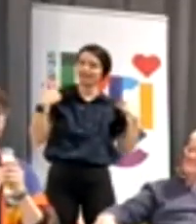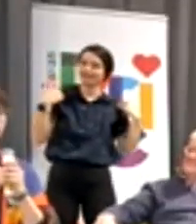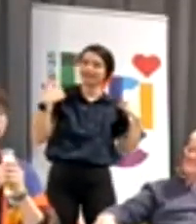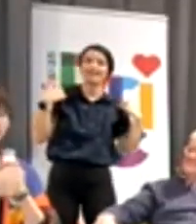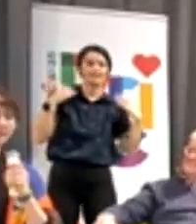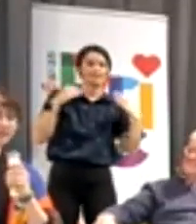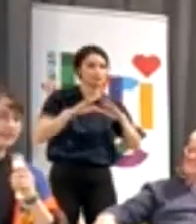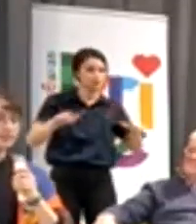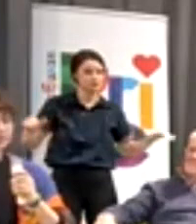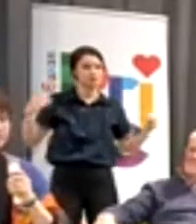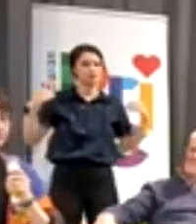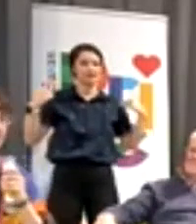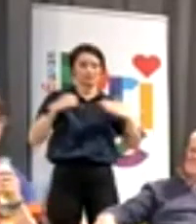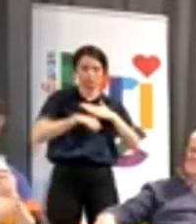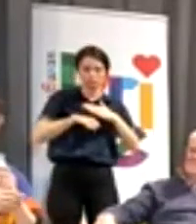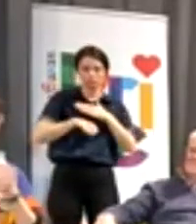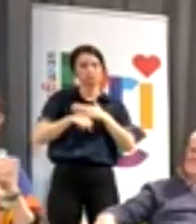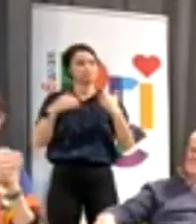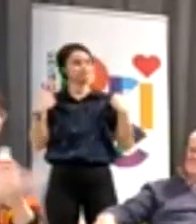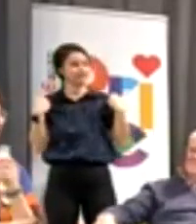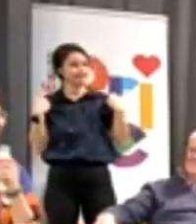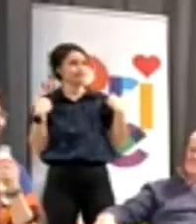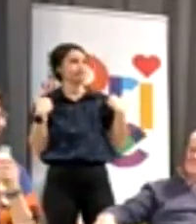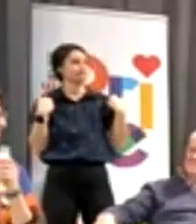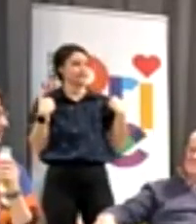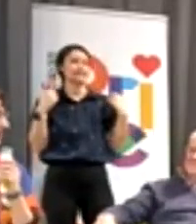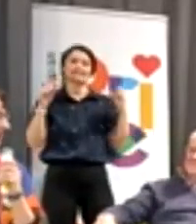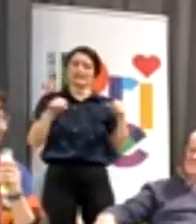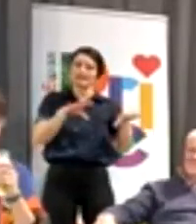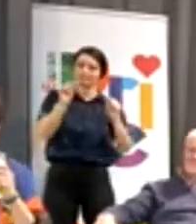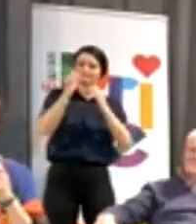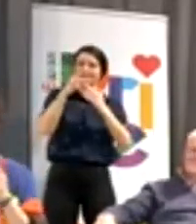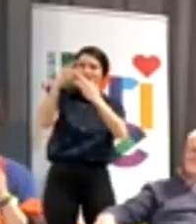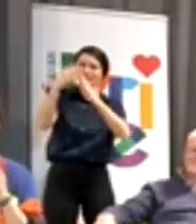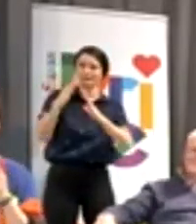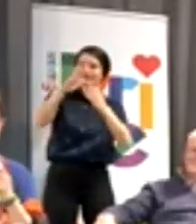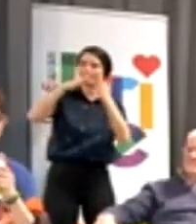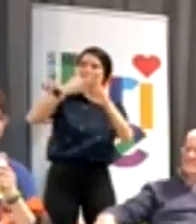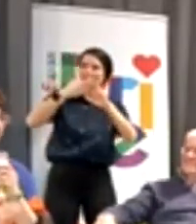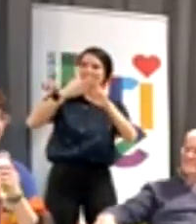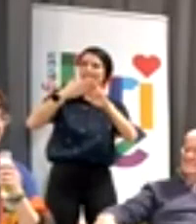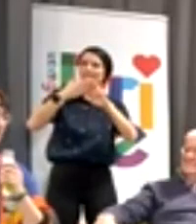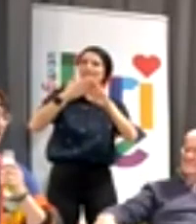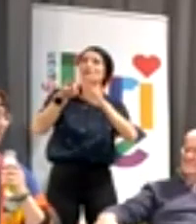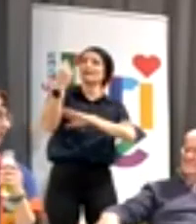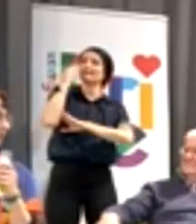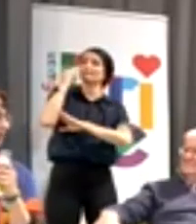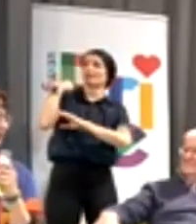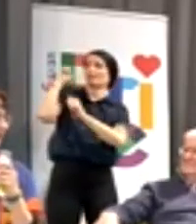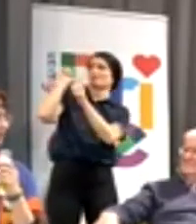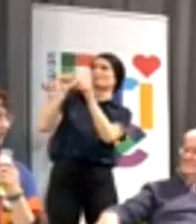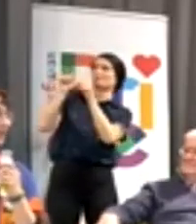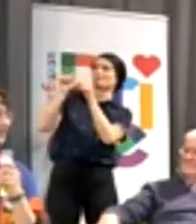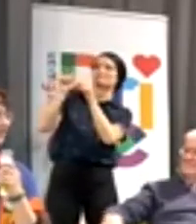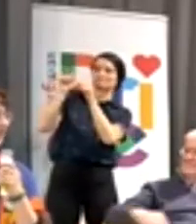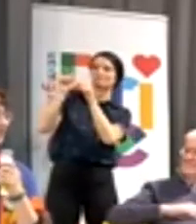can you can be those leaders in your community. And one experience that is really memorable for me is when